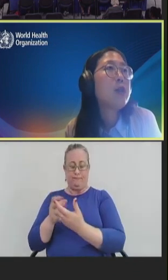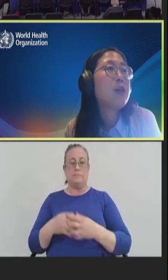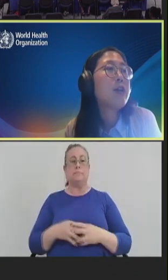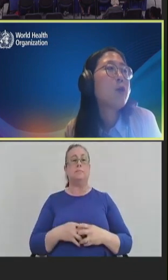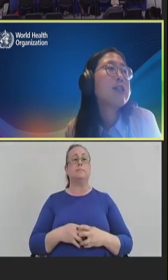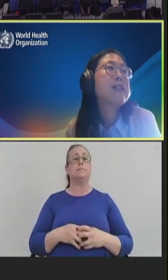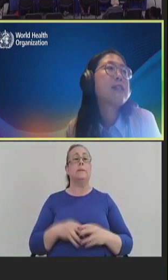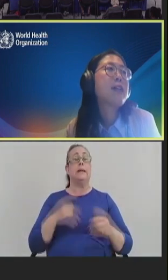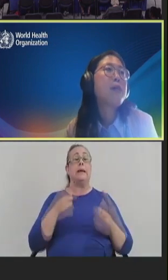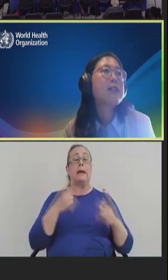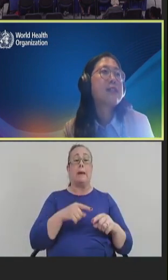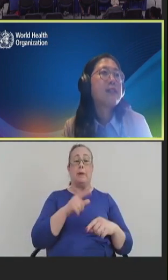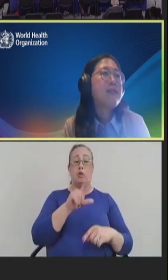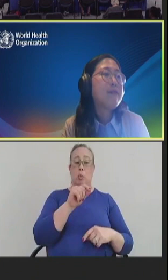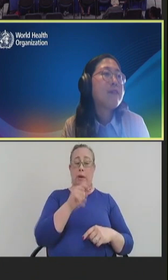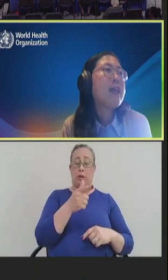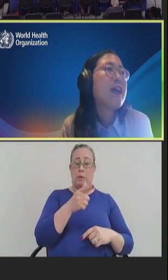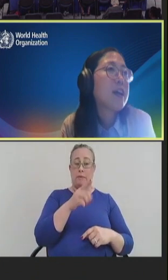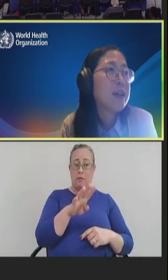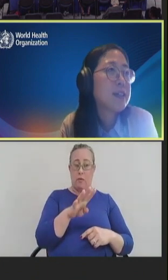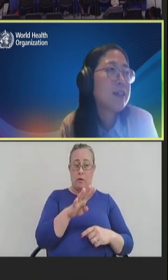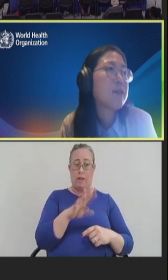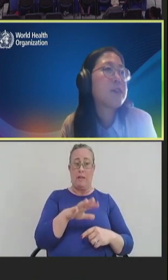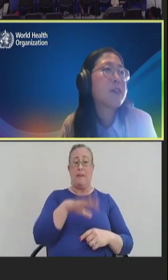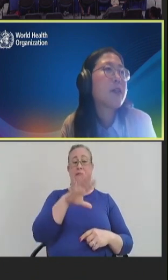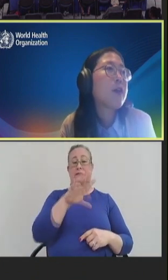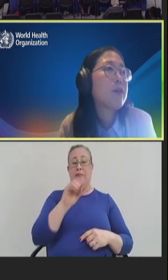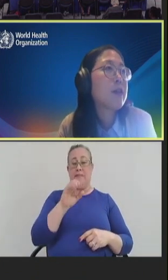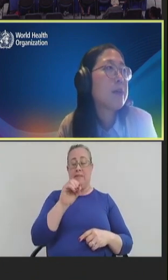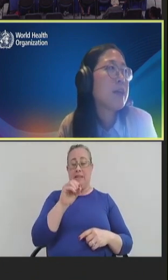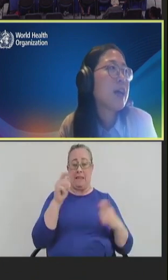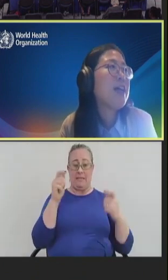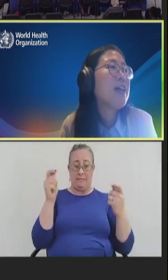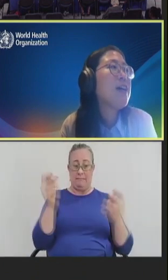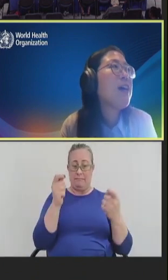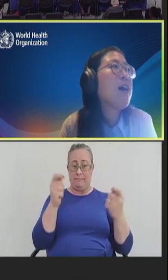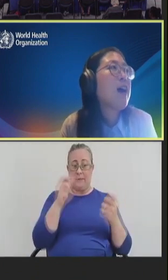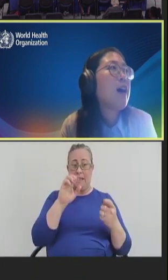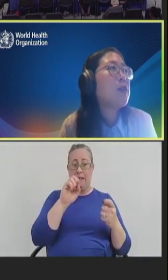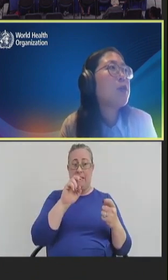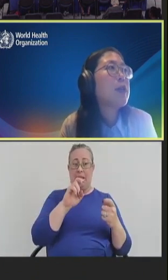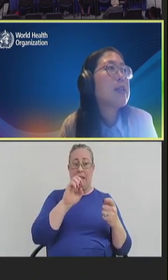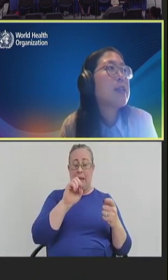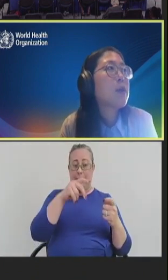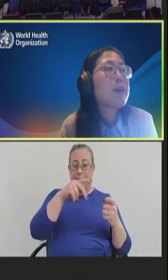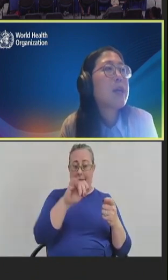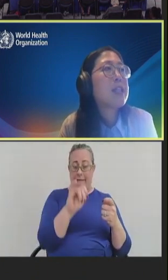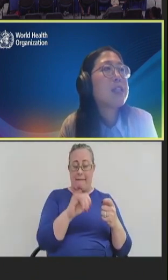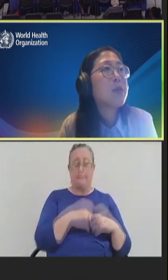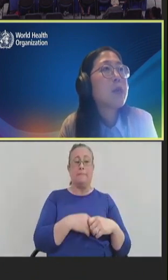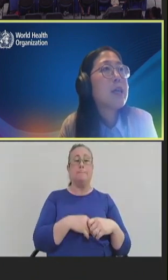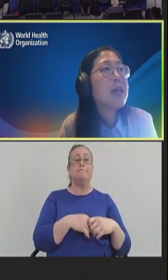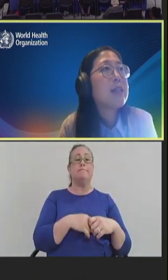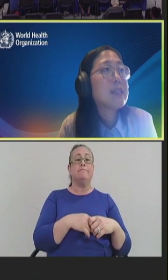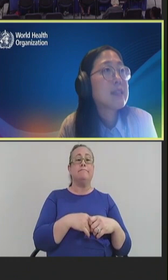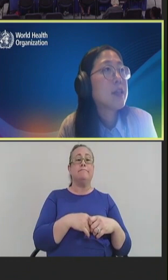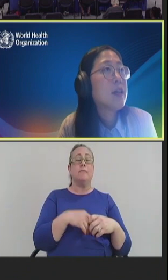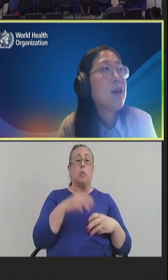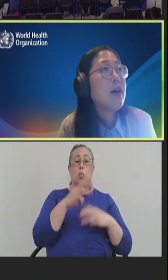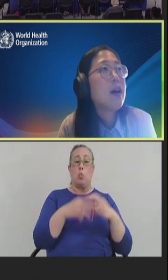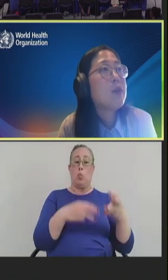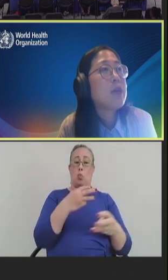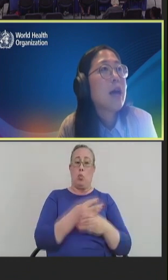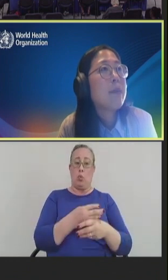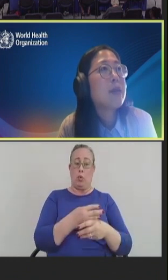And 2024 this year marks the 50 years anniversary of EPI. During the World Immunization Week this